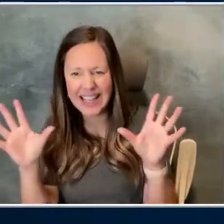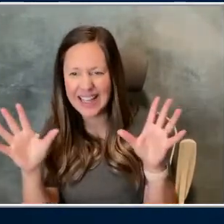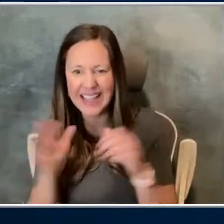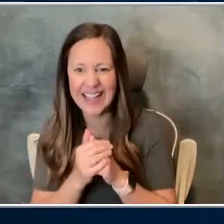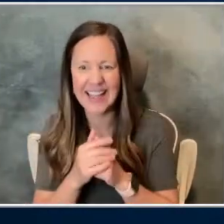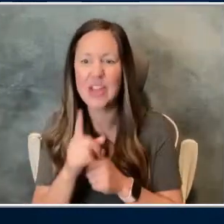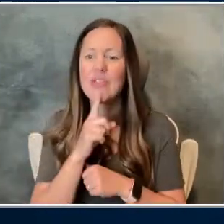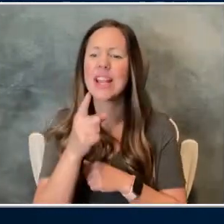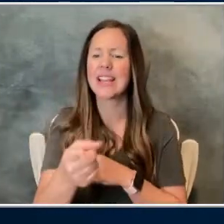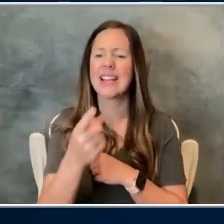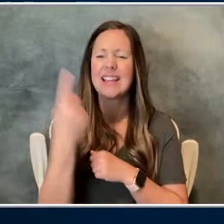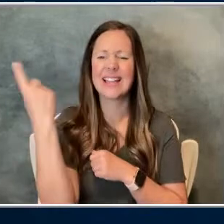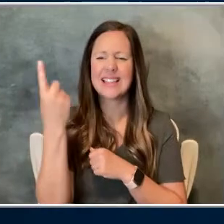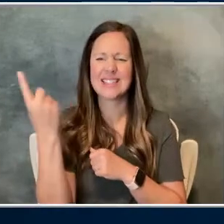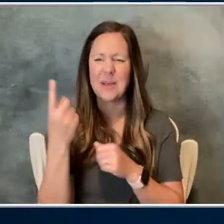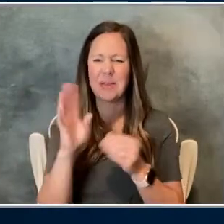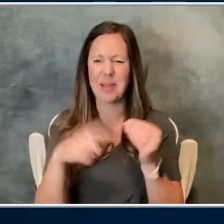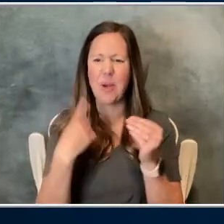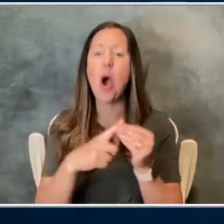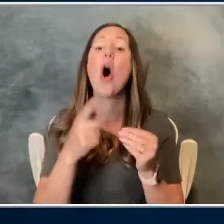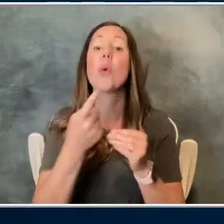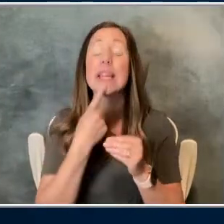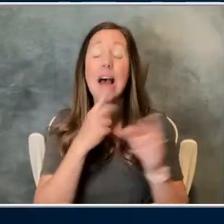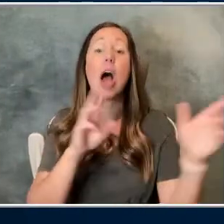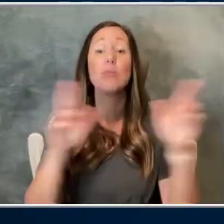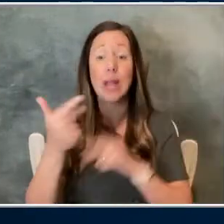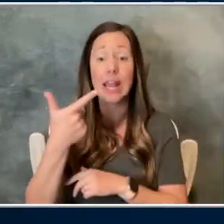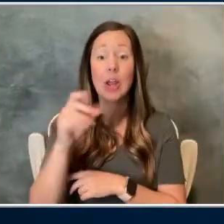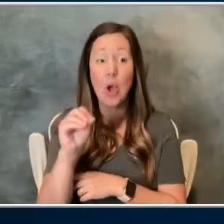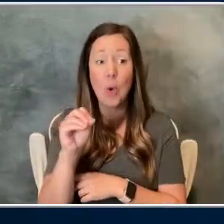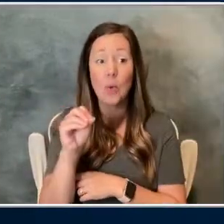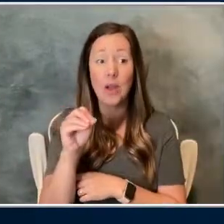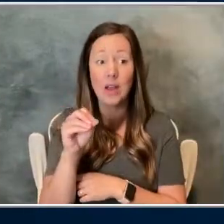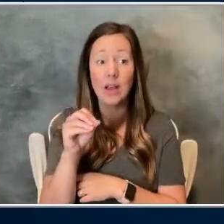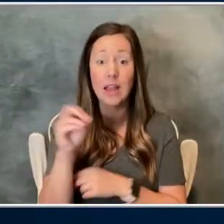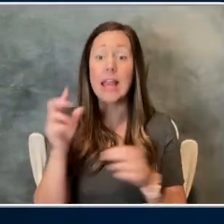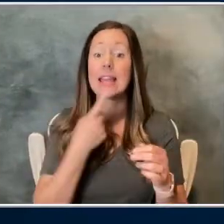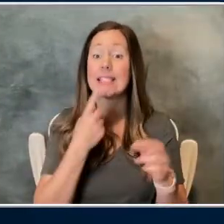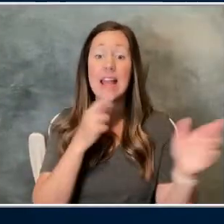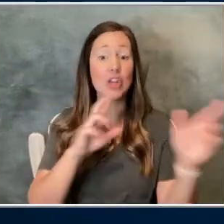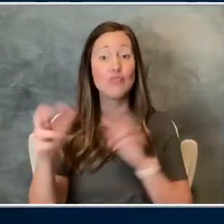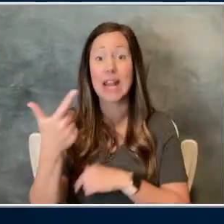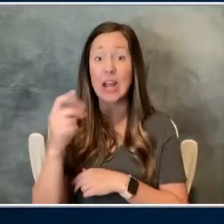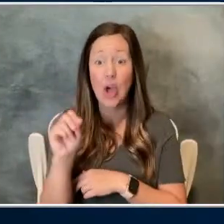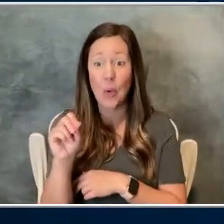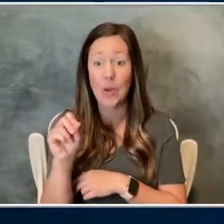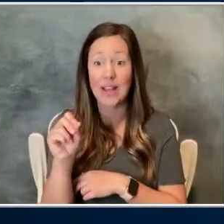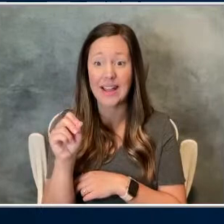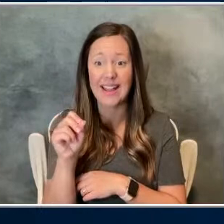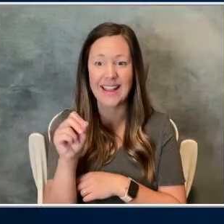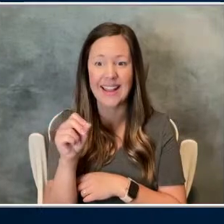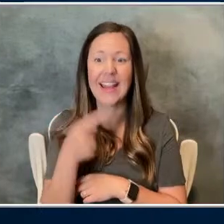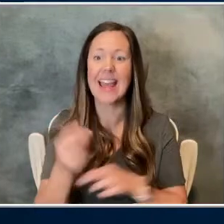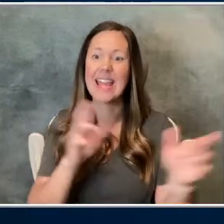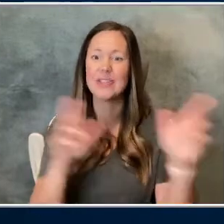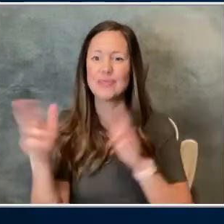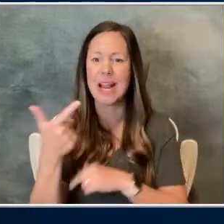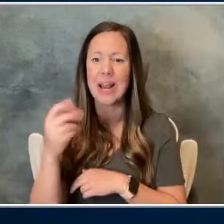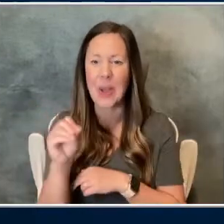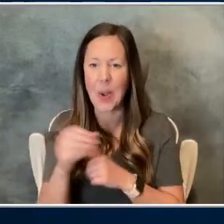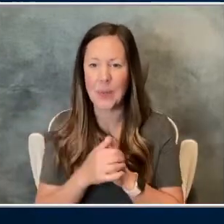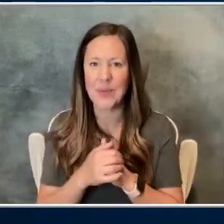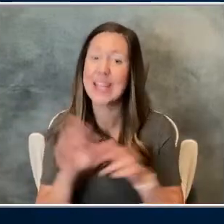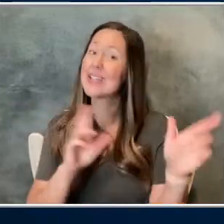Star Trek. Oh, he's ready to go. No, I played both ways in 7th grade. I'm ready to go. Anyway, anytime. He's ready to go. He's ready to